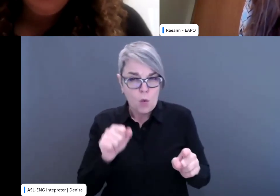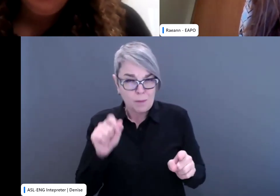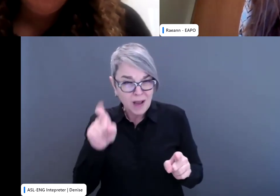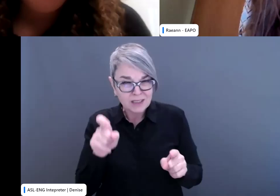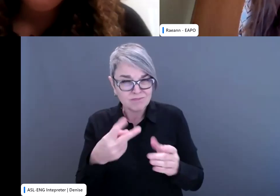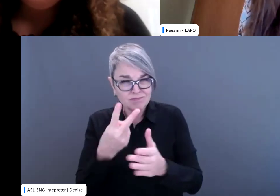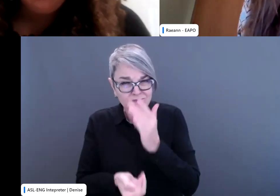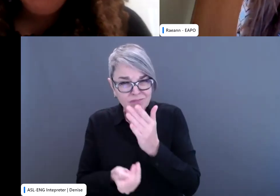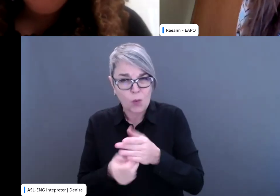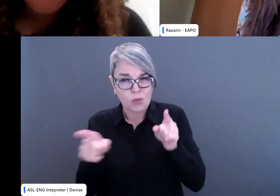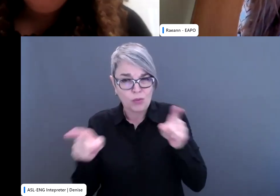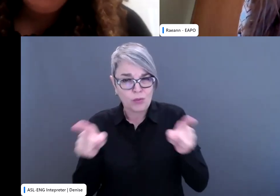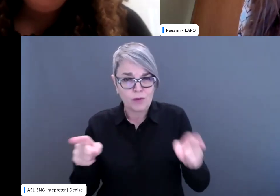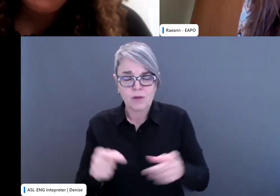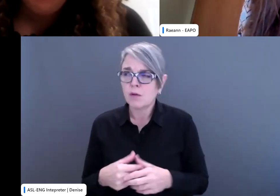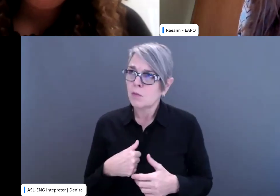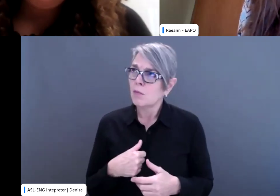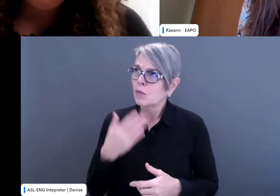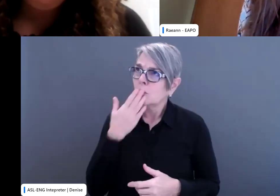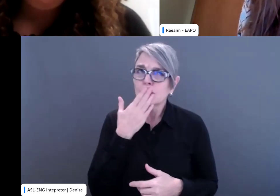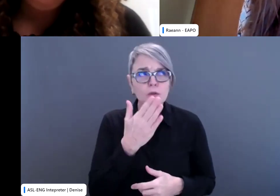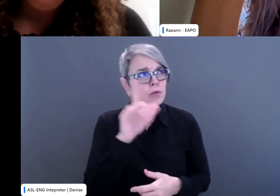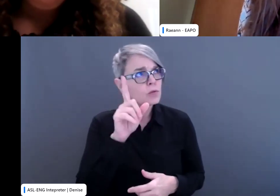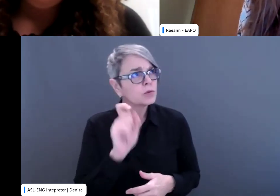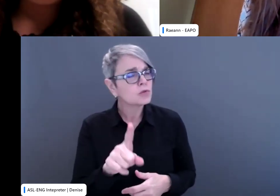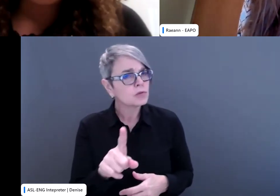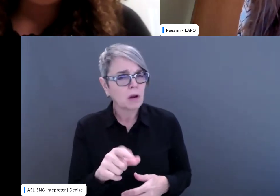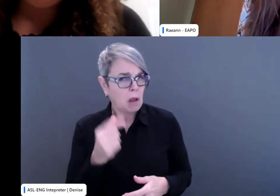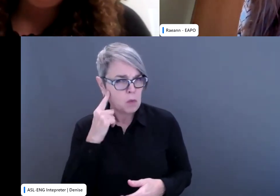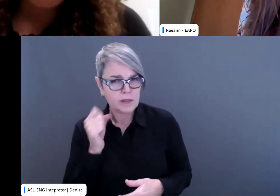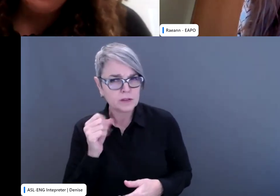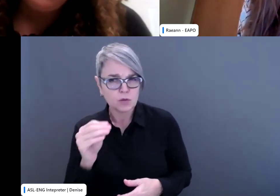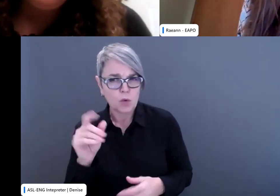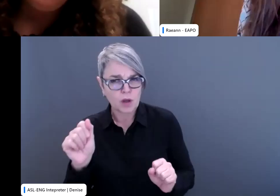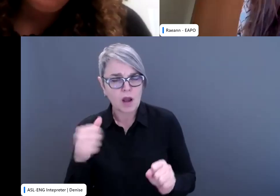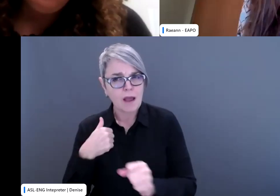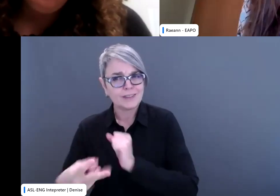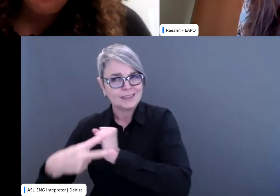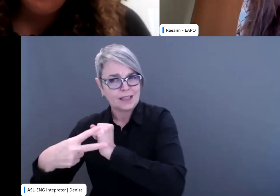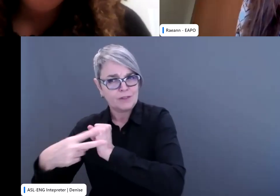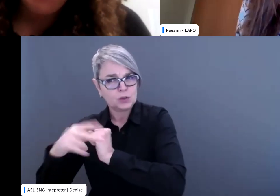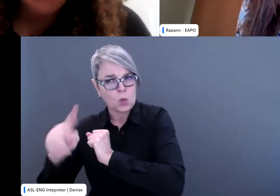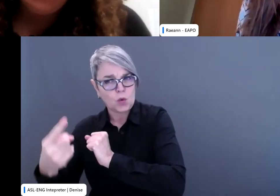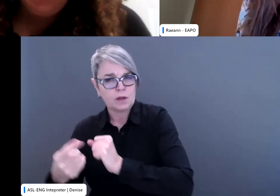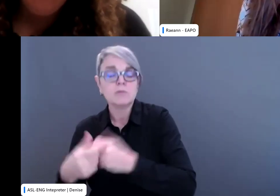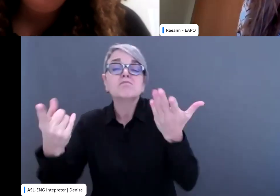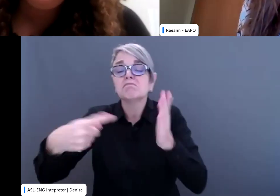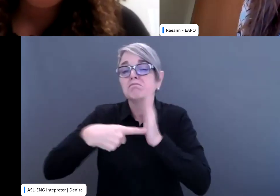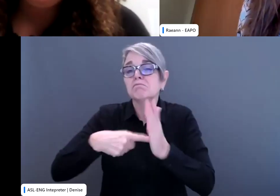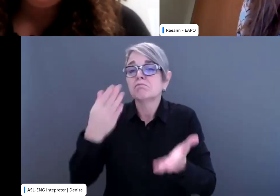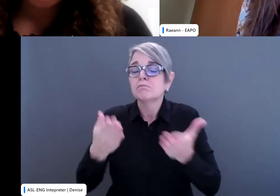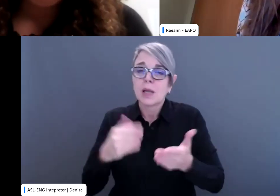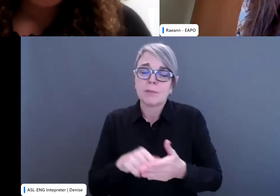account. Some people may opt to, let's say, for example, bank at TD and have a checking account,